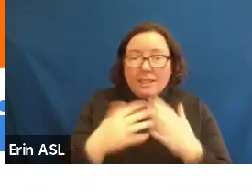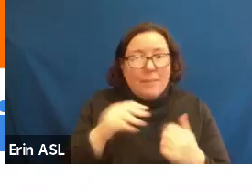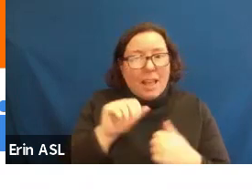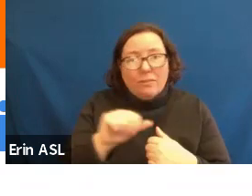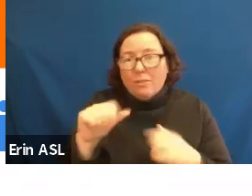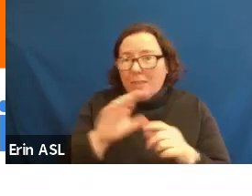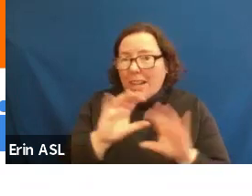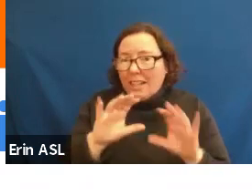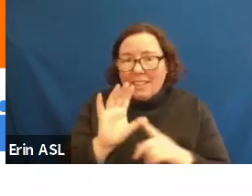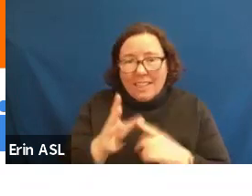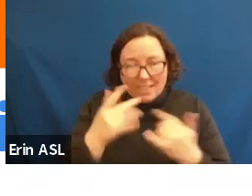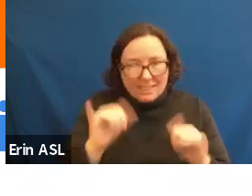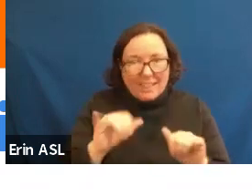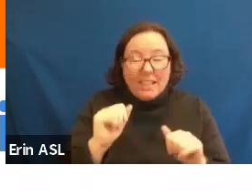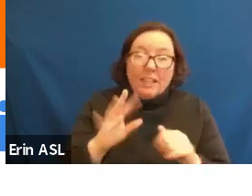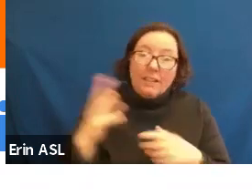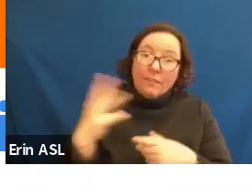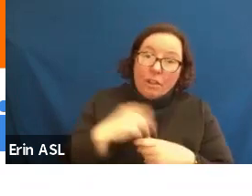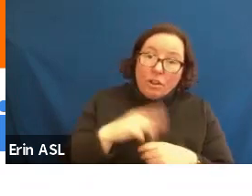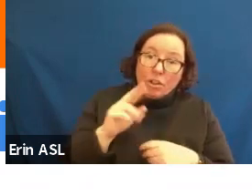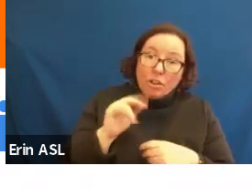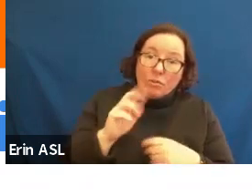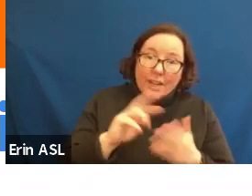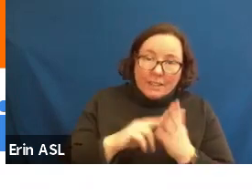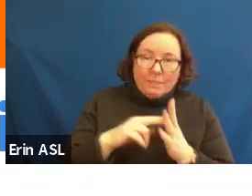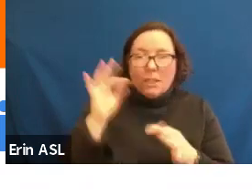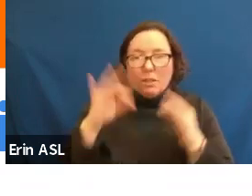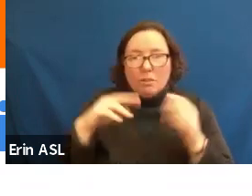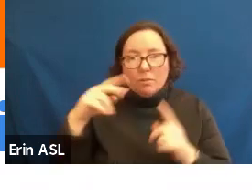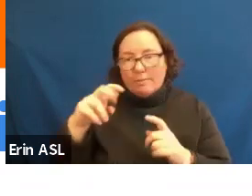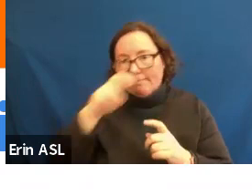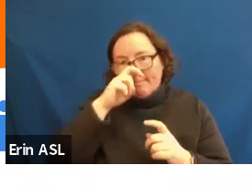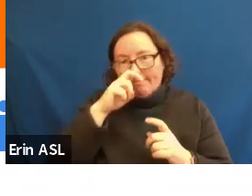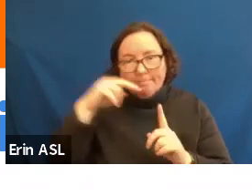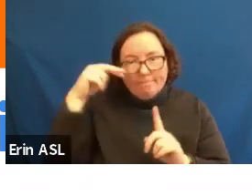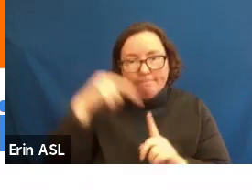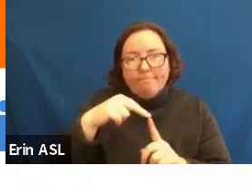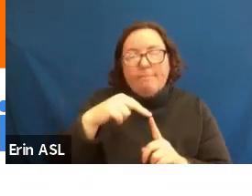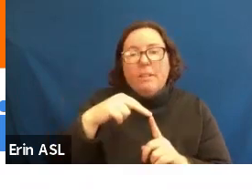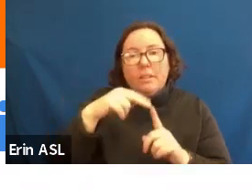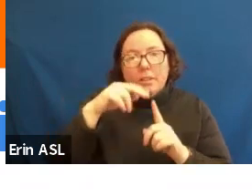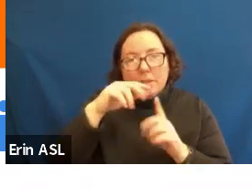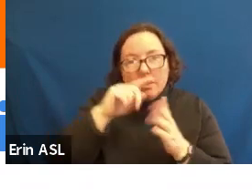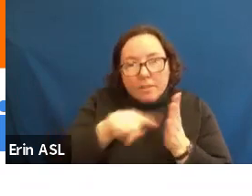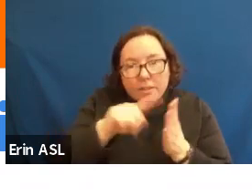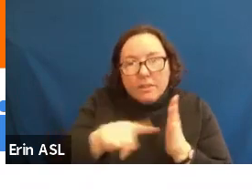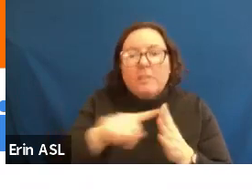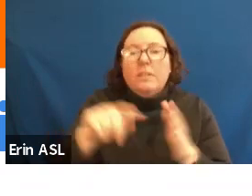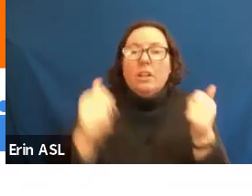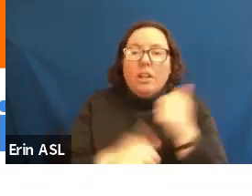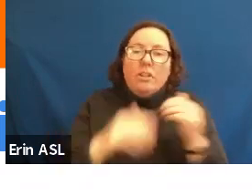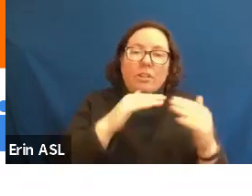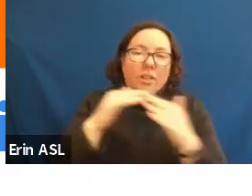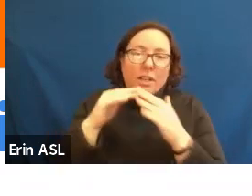will apply the highest level of scrutiny under the Equal Protection Clause, so it's called strict scrutiny, to determine